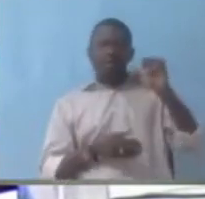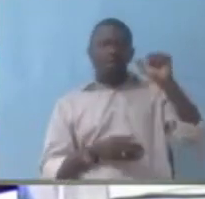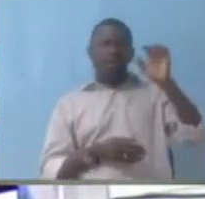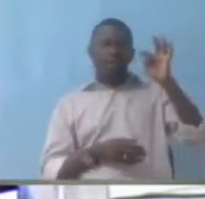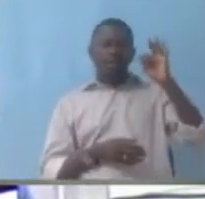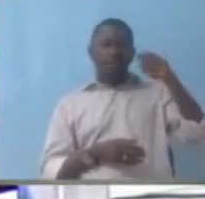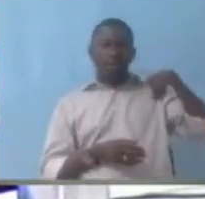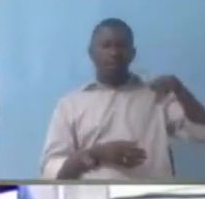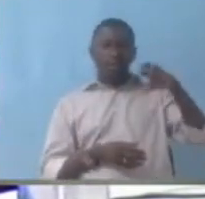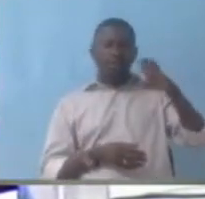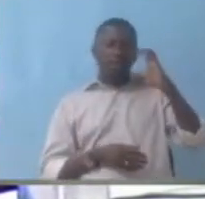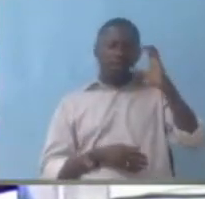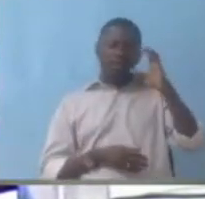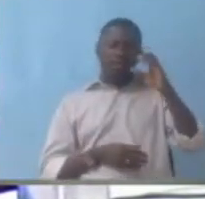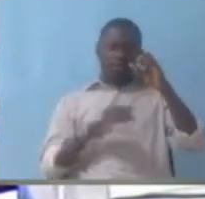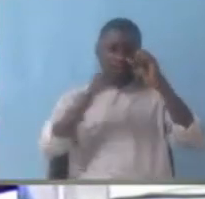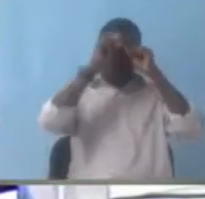the AFPRC